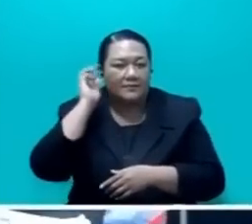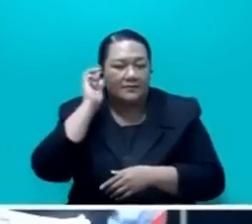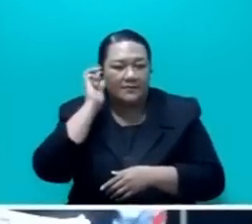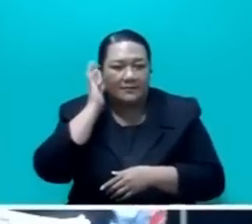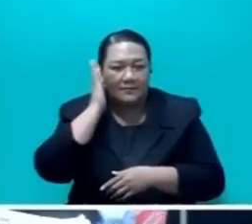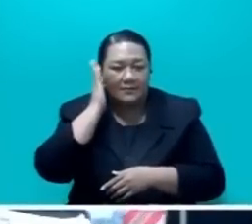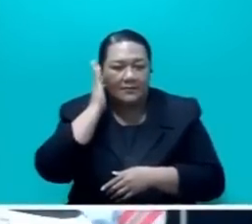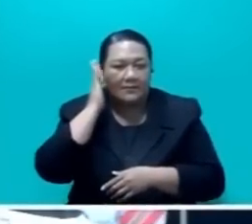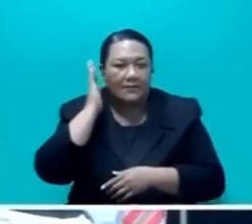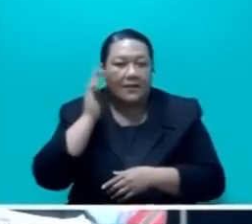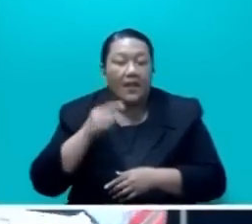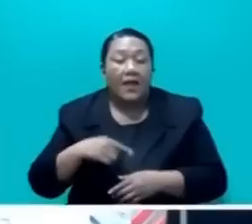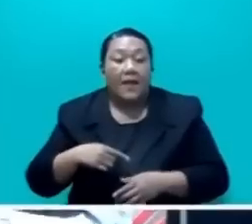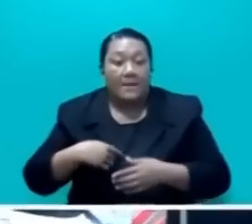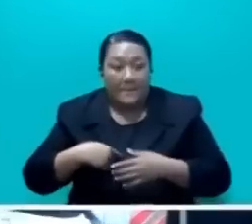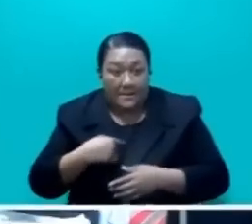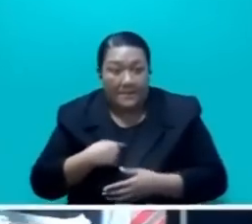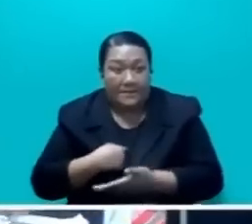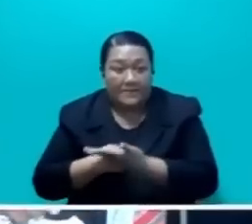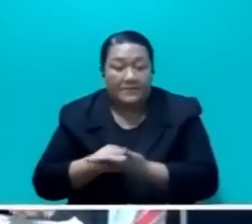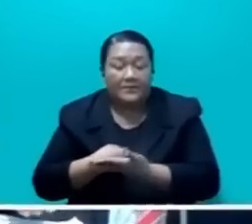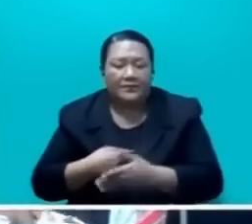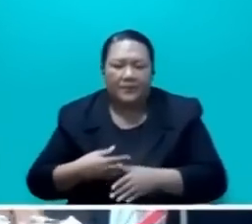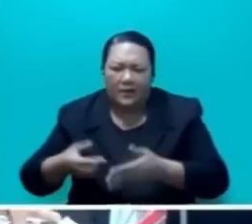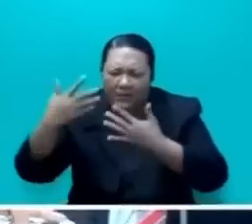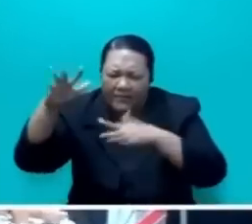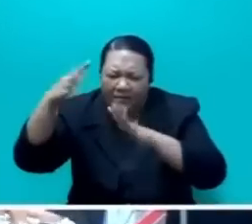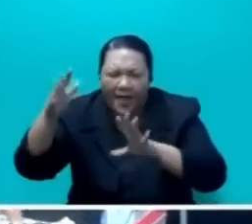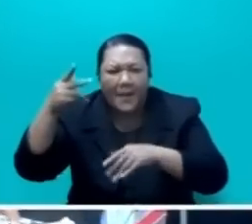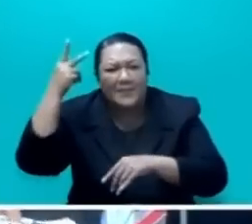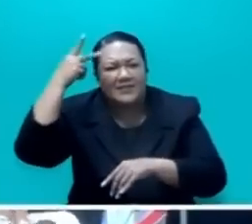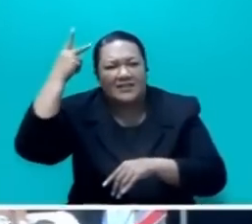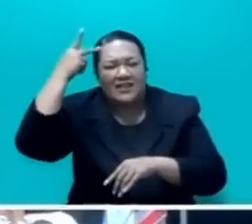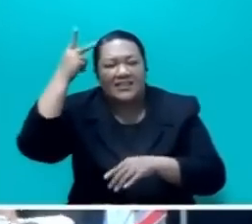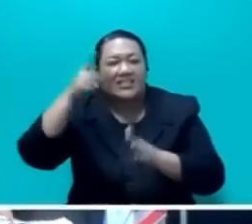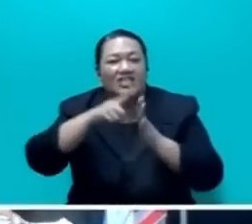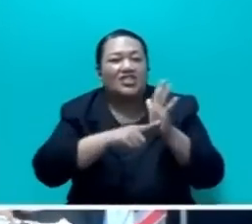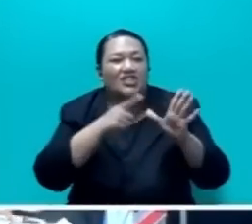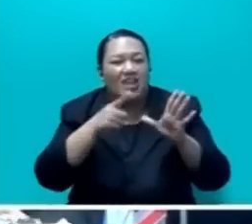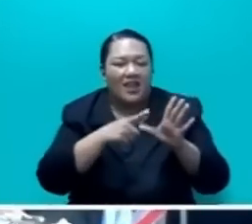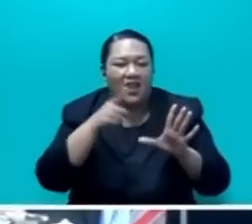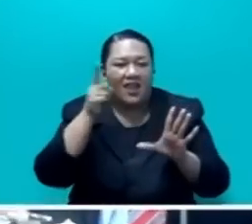I wish to pay tribute to my former principals, Mr. J. Rongida,